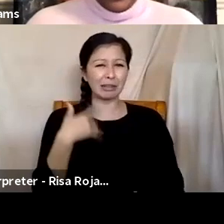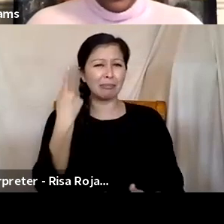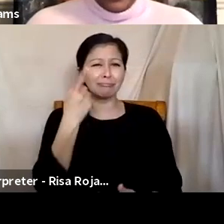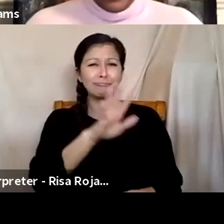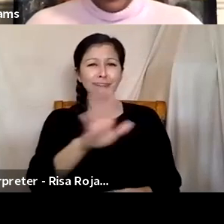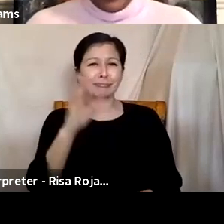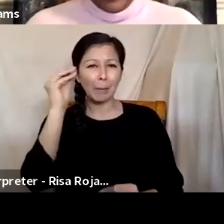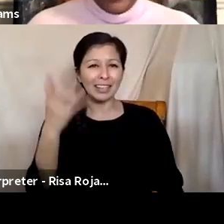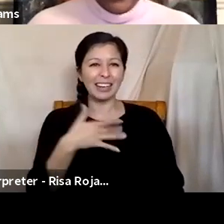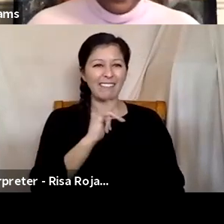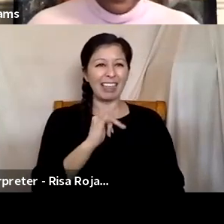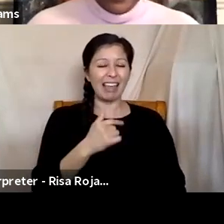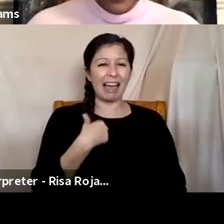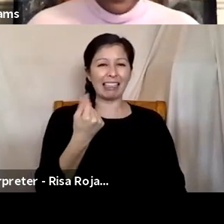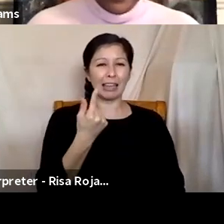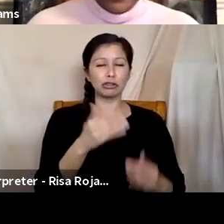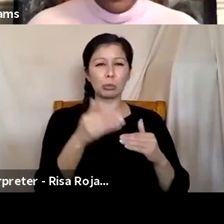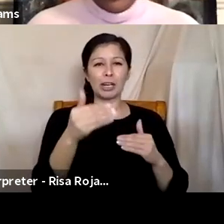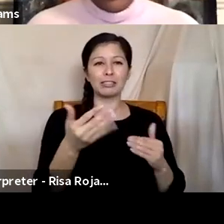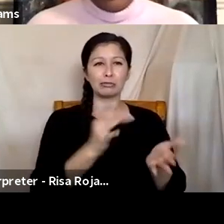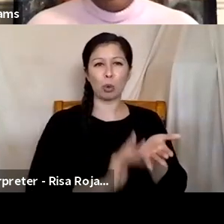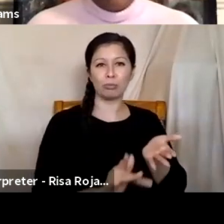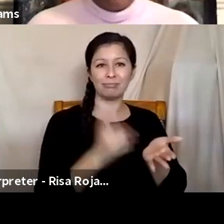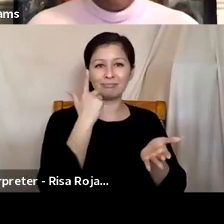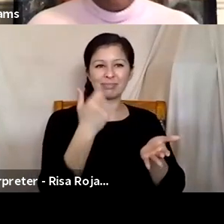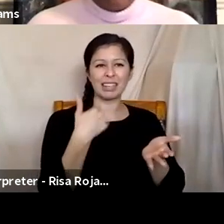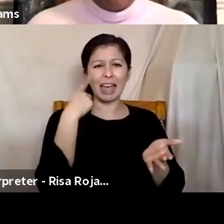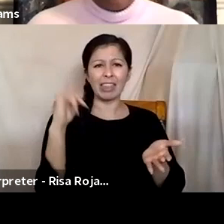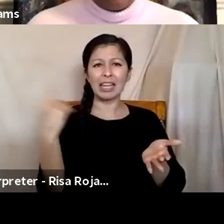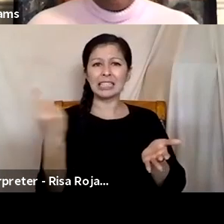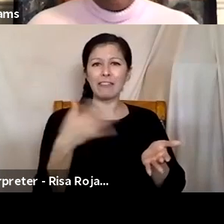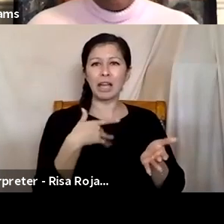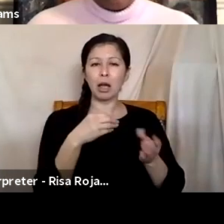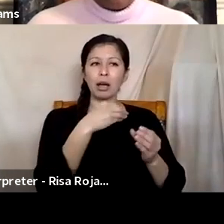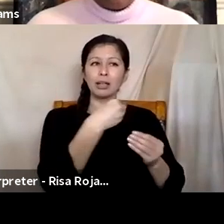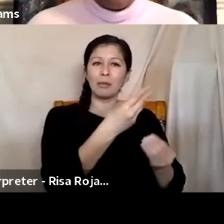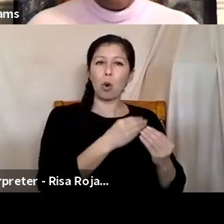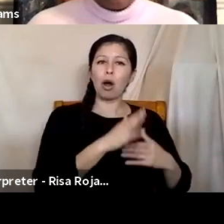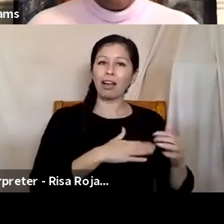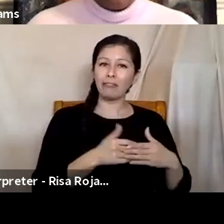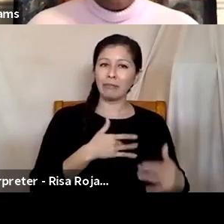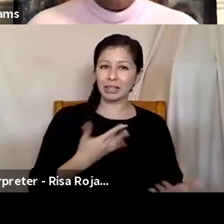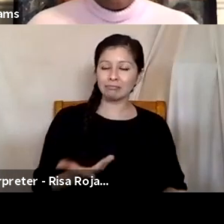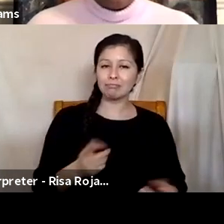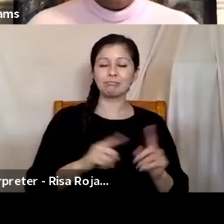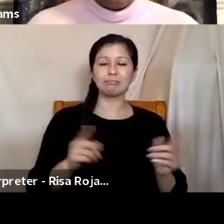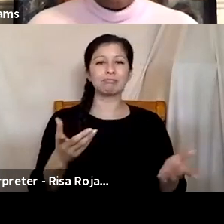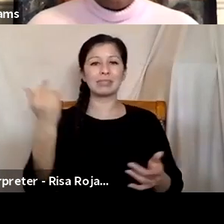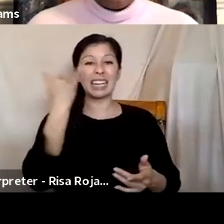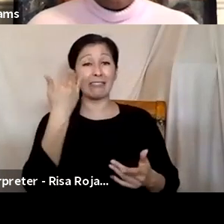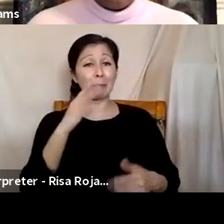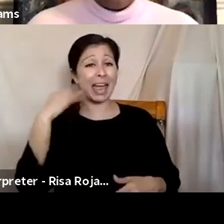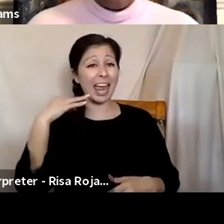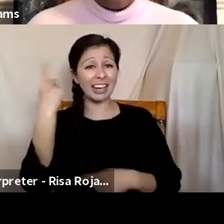I always feel like I'm being a bit rude because I think it is something that's a comfort. But how they had a bad hair